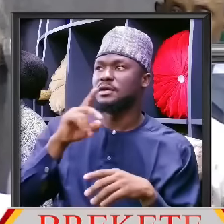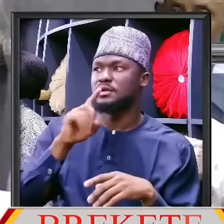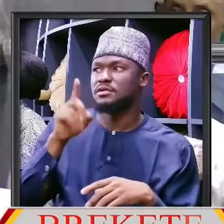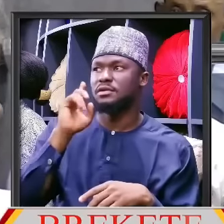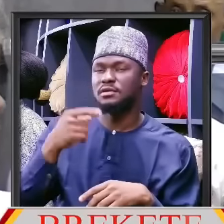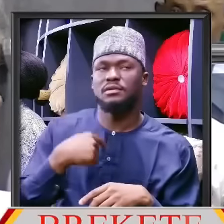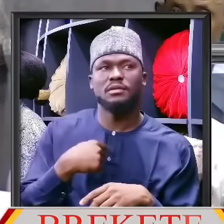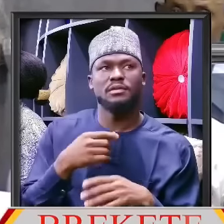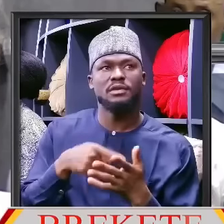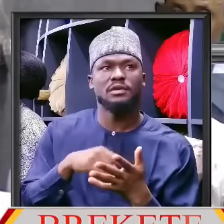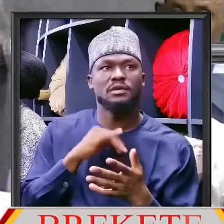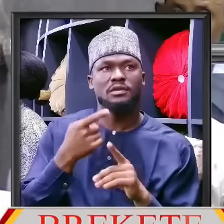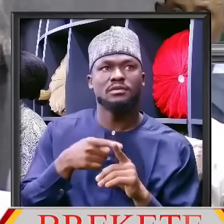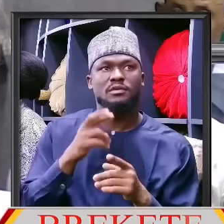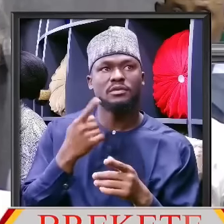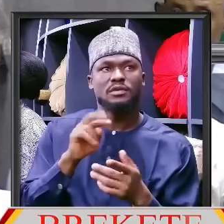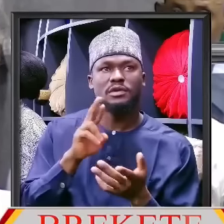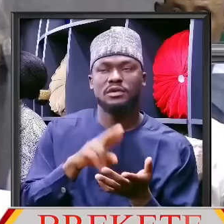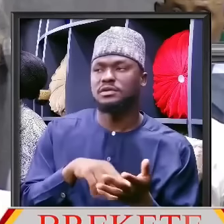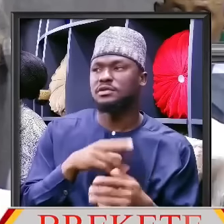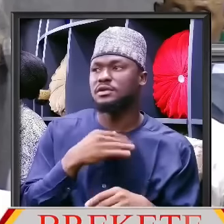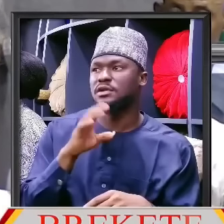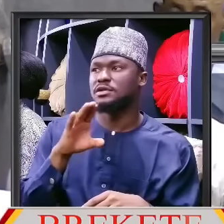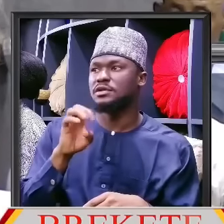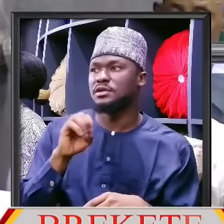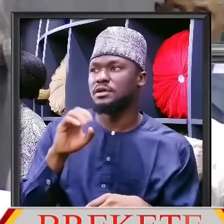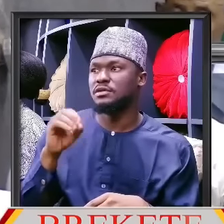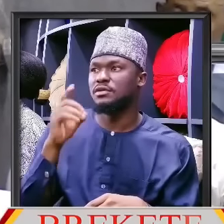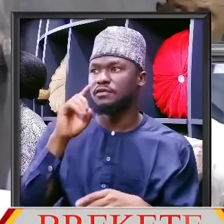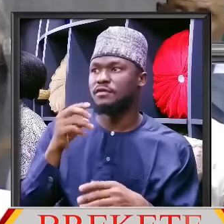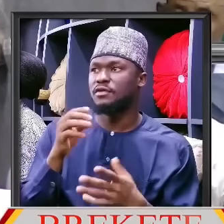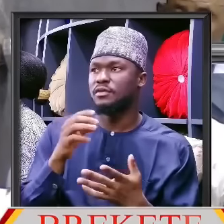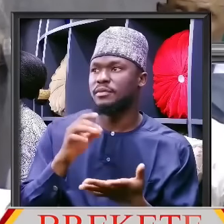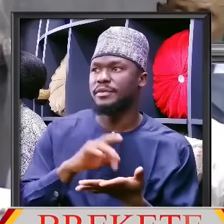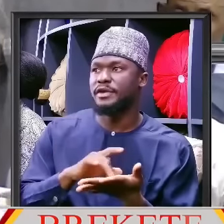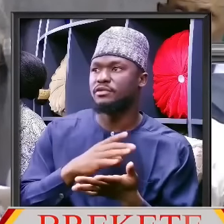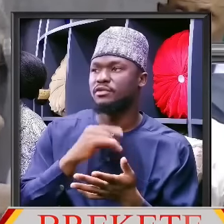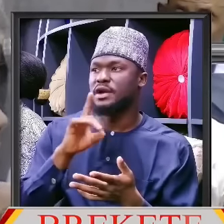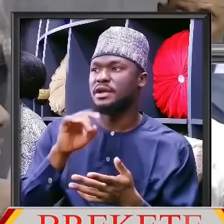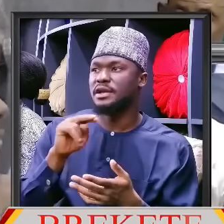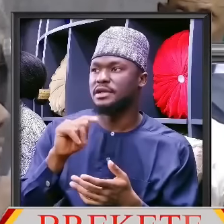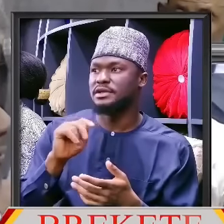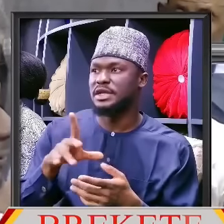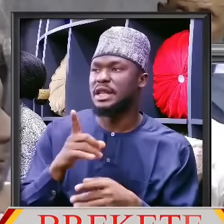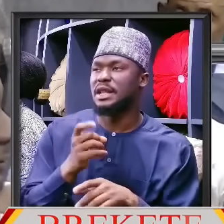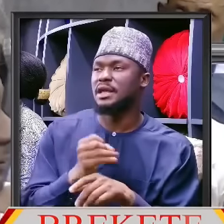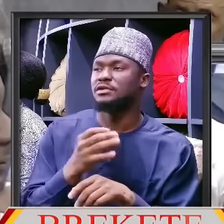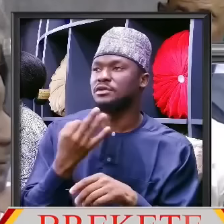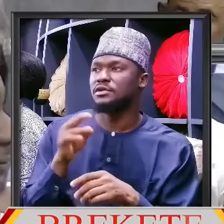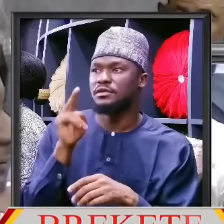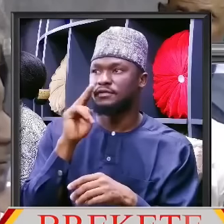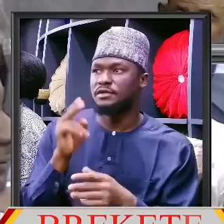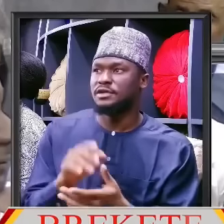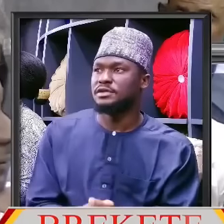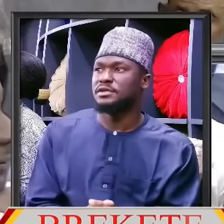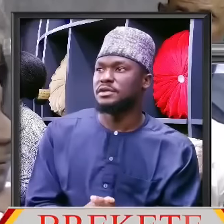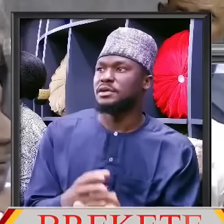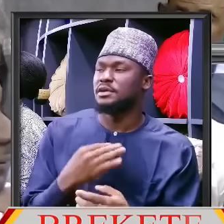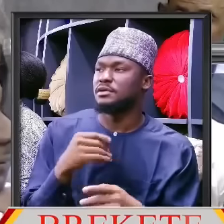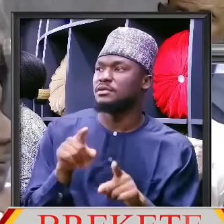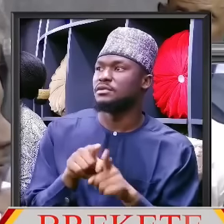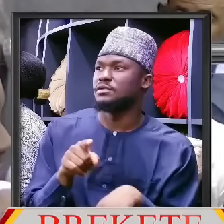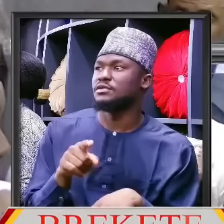regard. This is from the registrar and CEO of Medical and Dental Council of Nigeria. Meanwhile, the